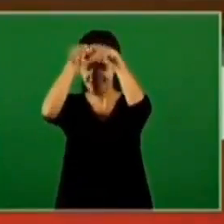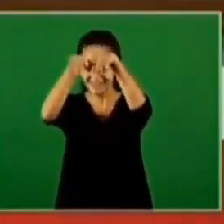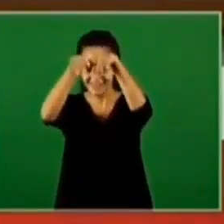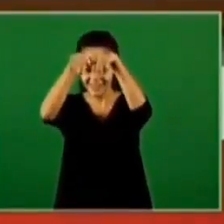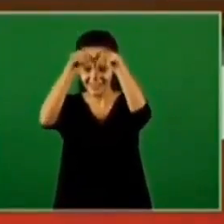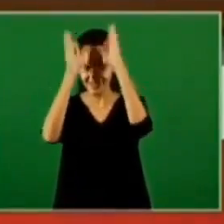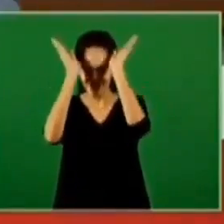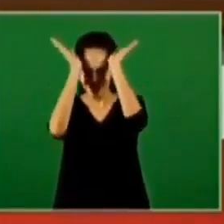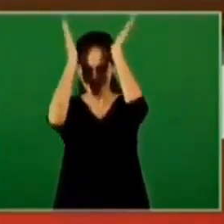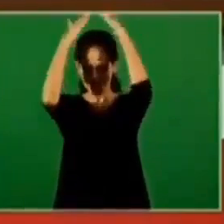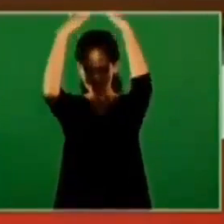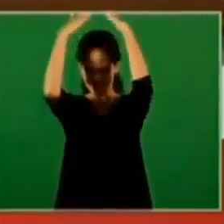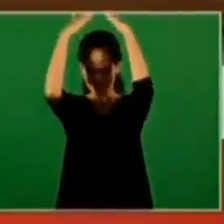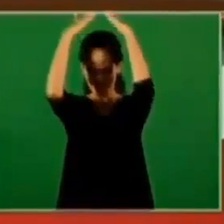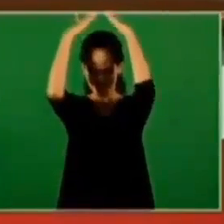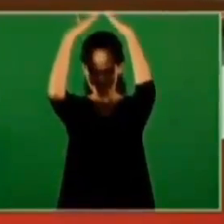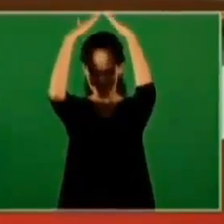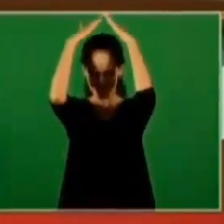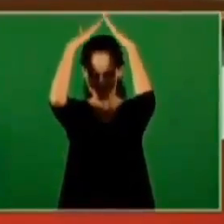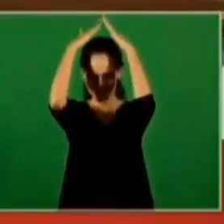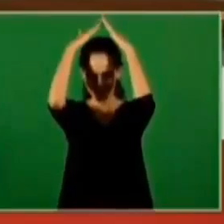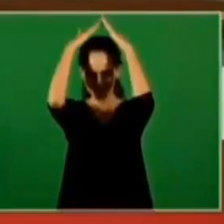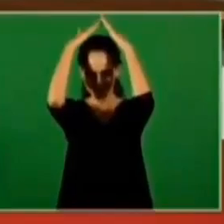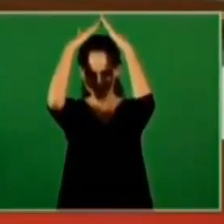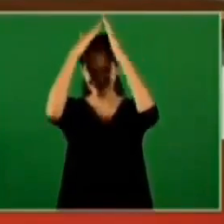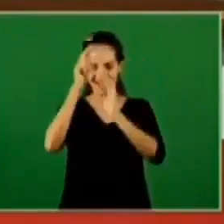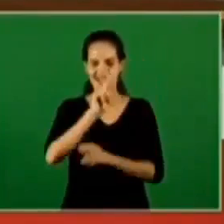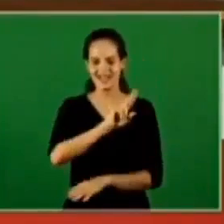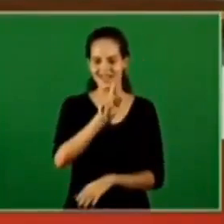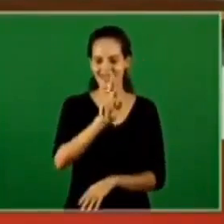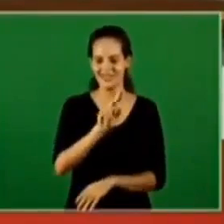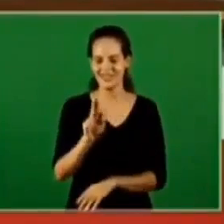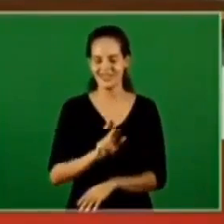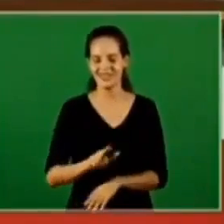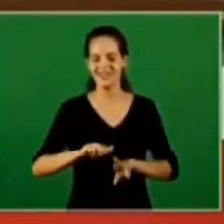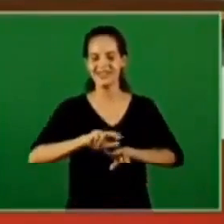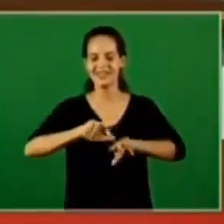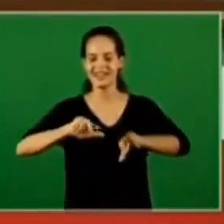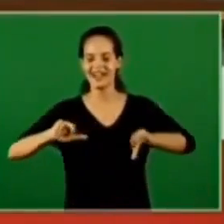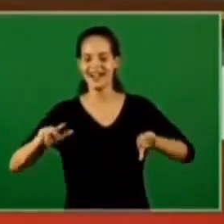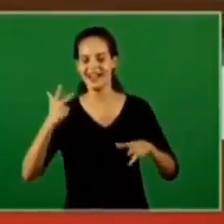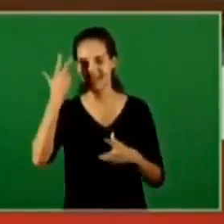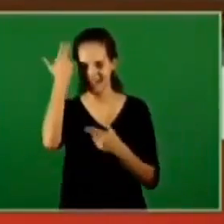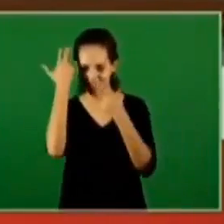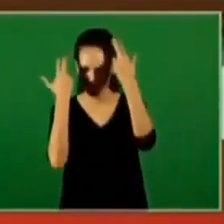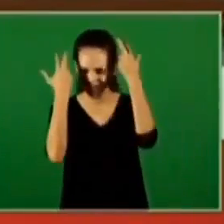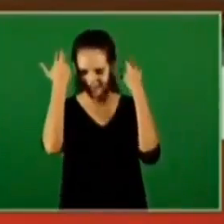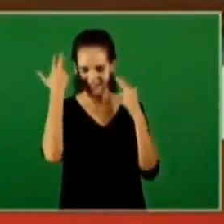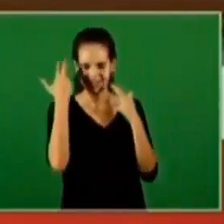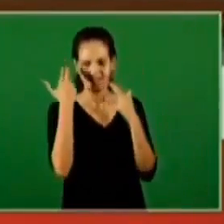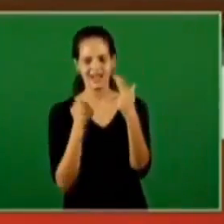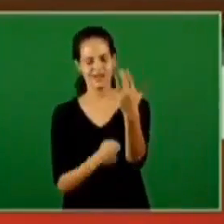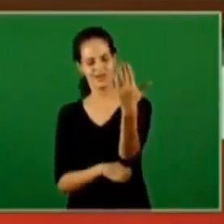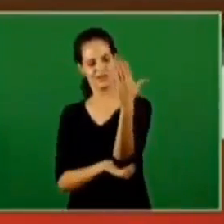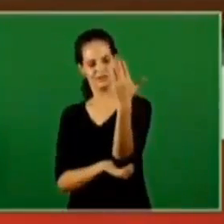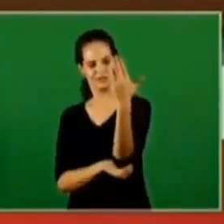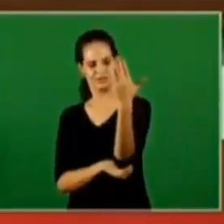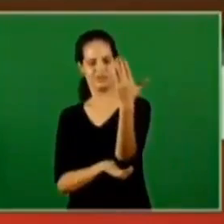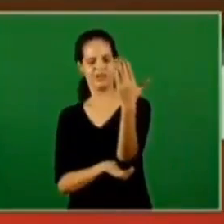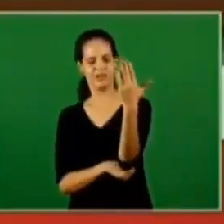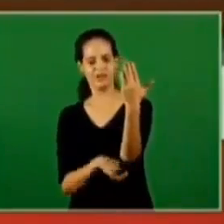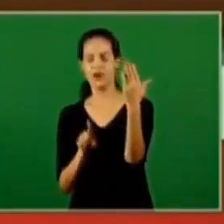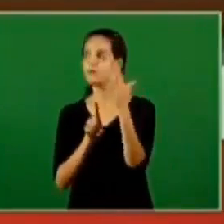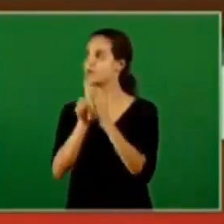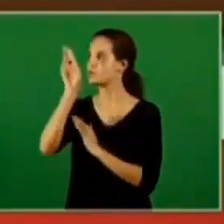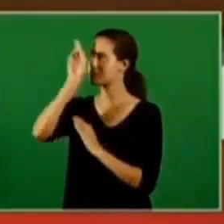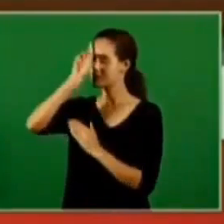that look like a poodle. That someone's putnik in their heart. Each one has a name. Go to the mirror and ask the